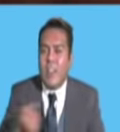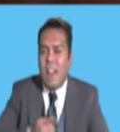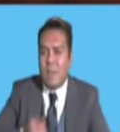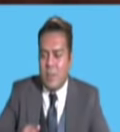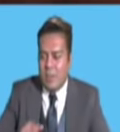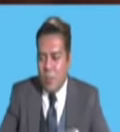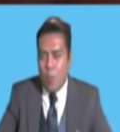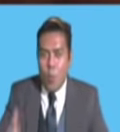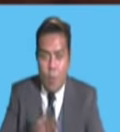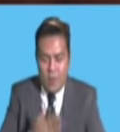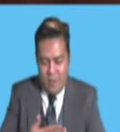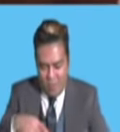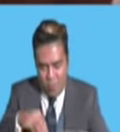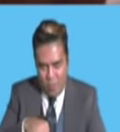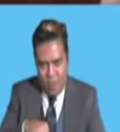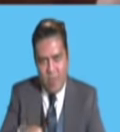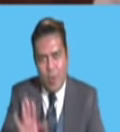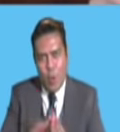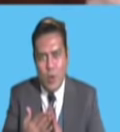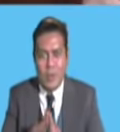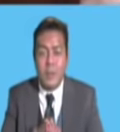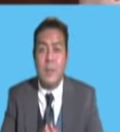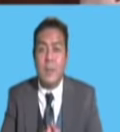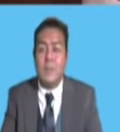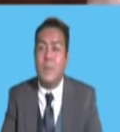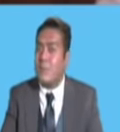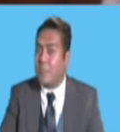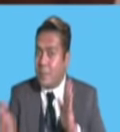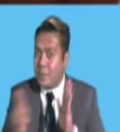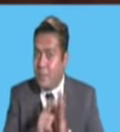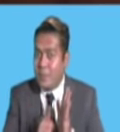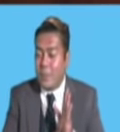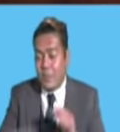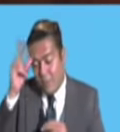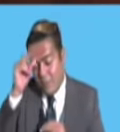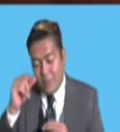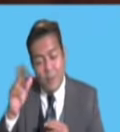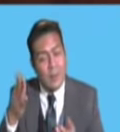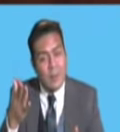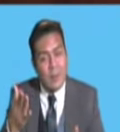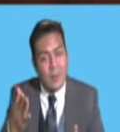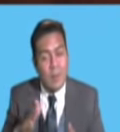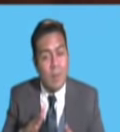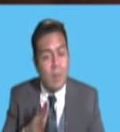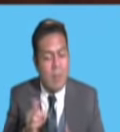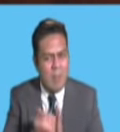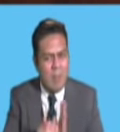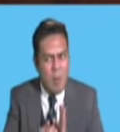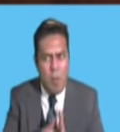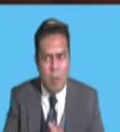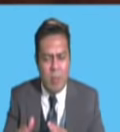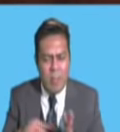communities. Honorable Speaker, sir, the role of Turangani Koro in the subsidy legislation of the Itoke Affairs Act of 1944 on the